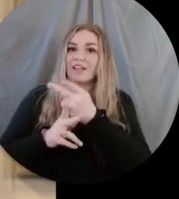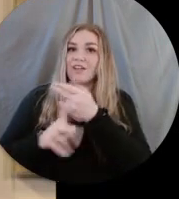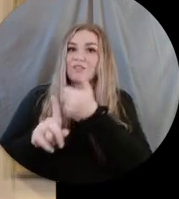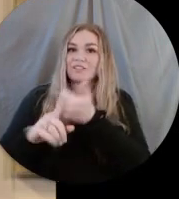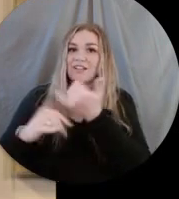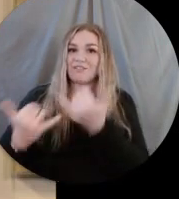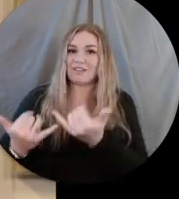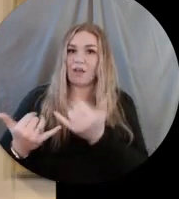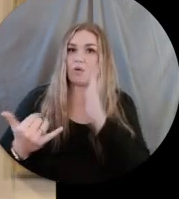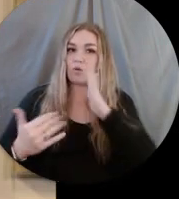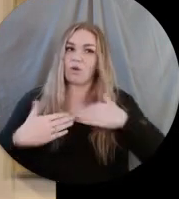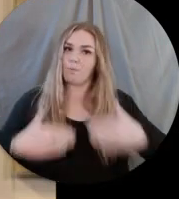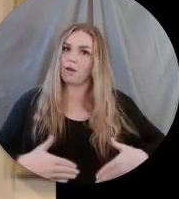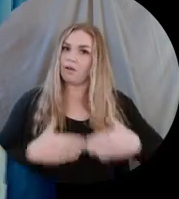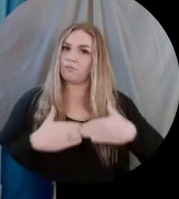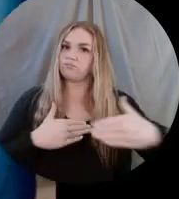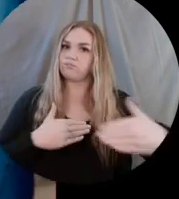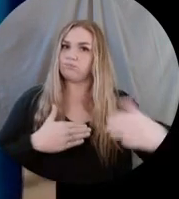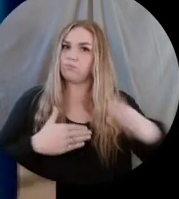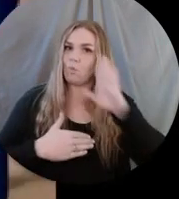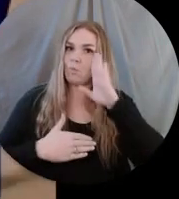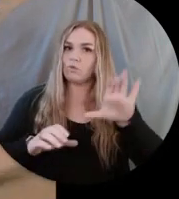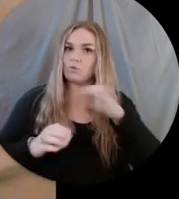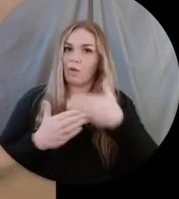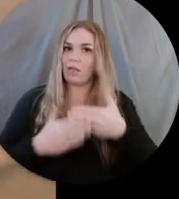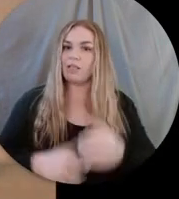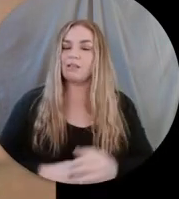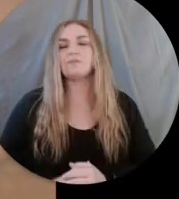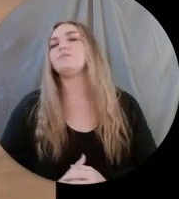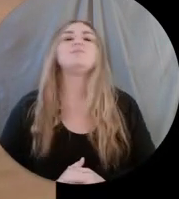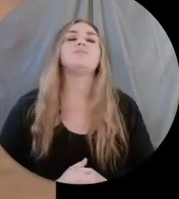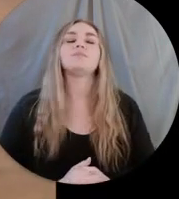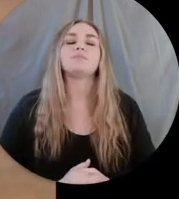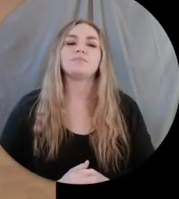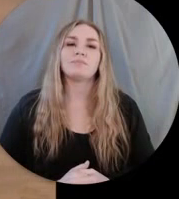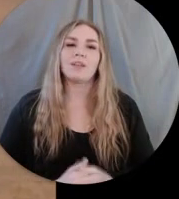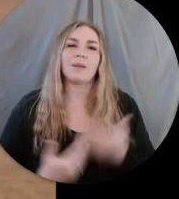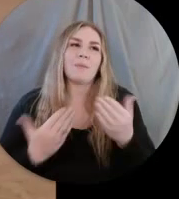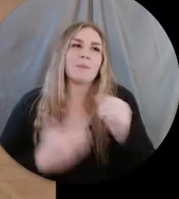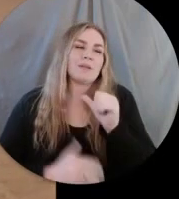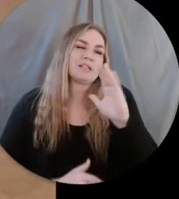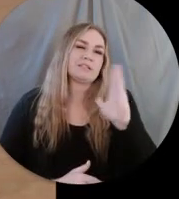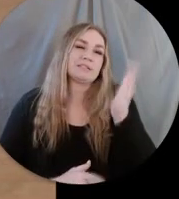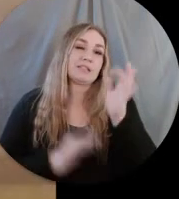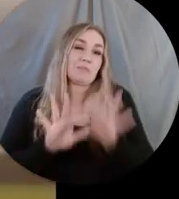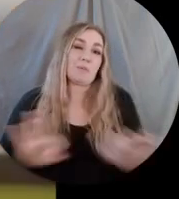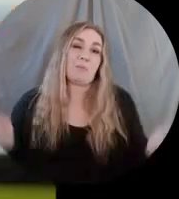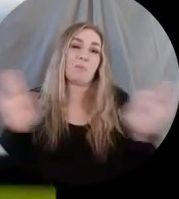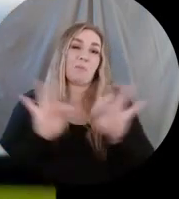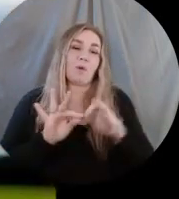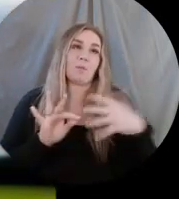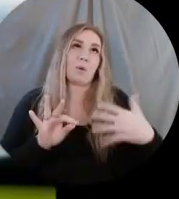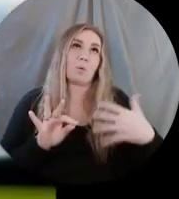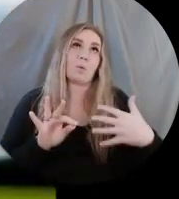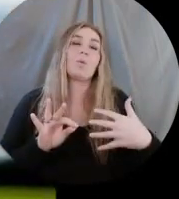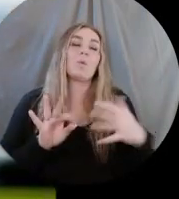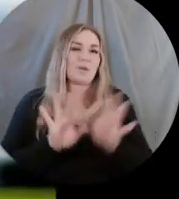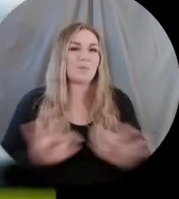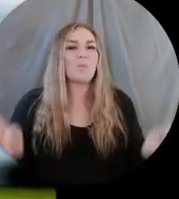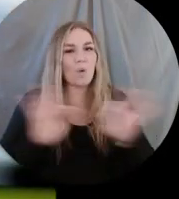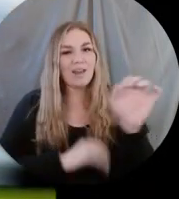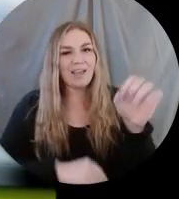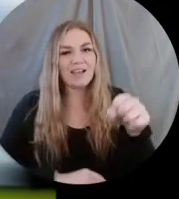body will be good to you. So it may not seem like it's important. It is. And